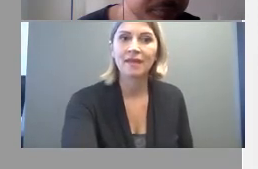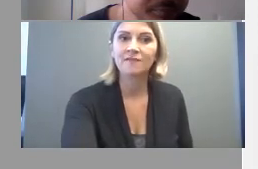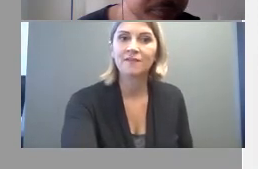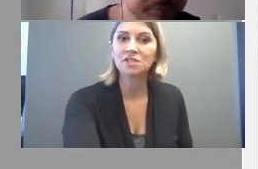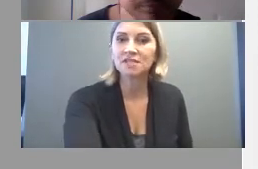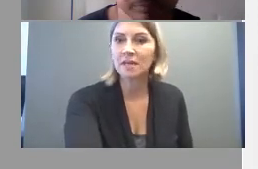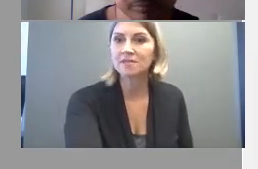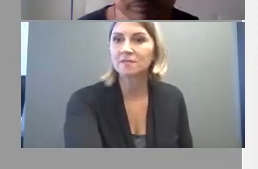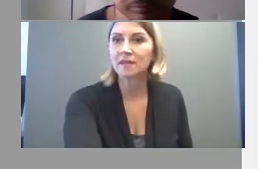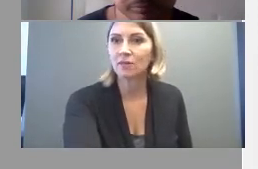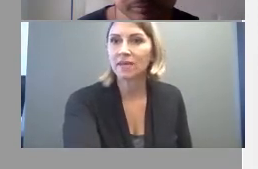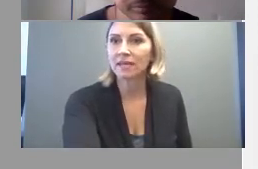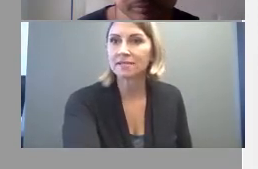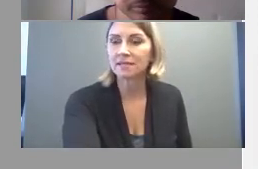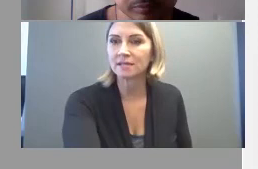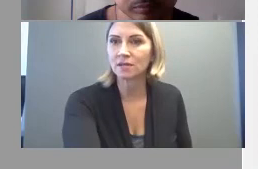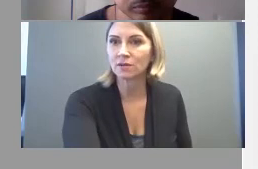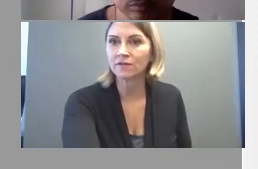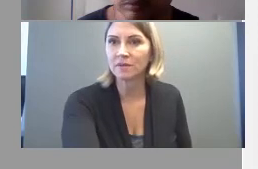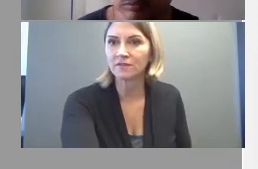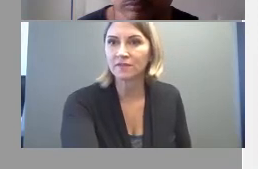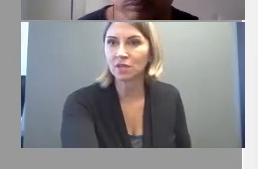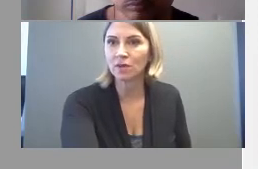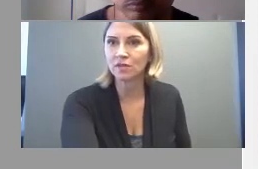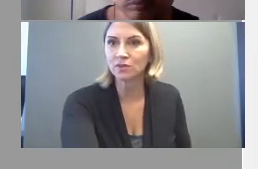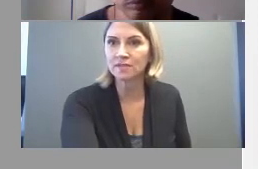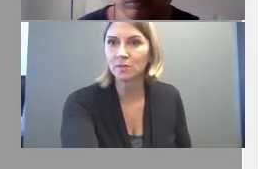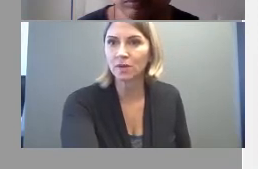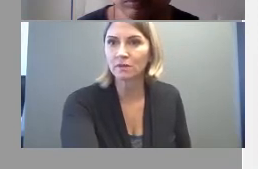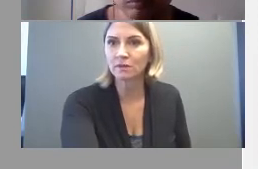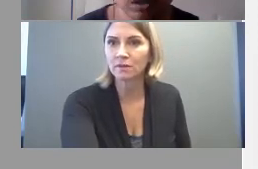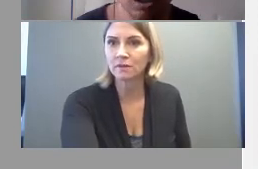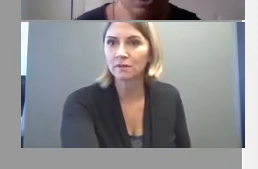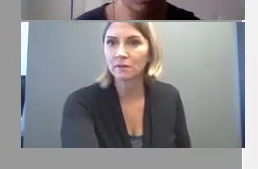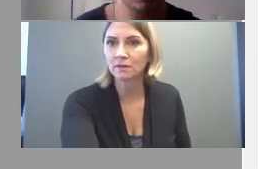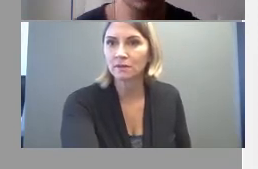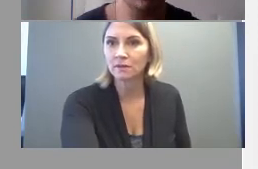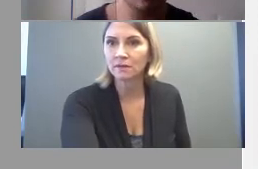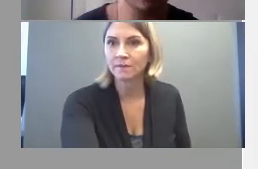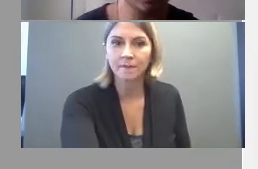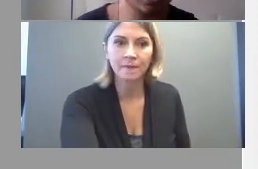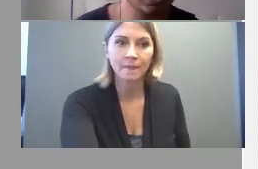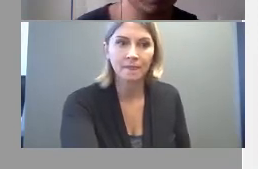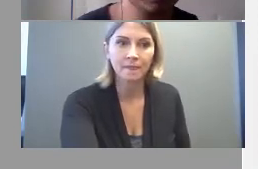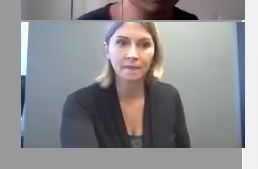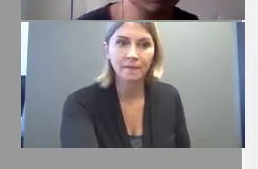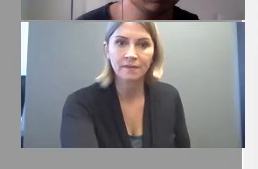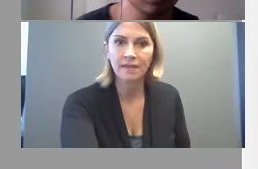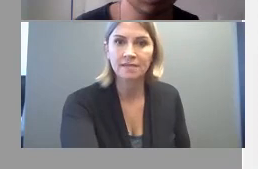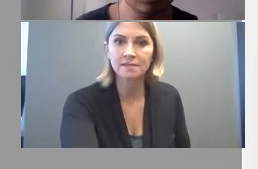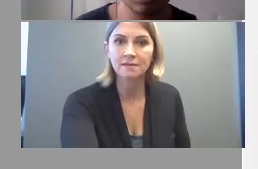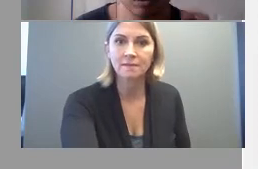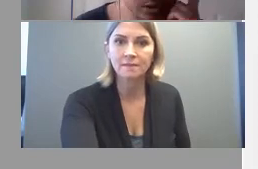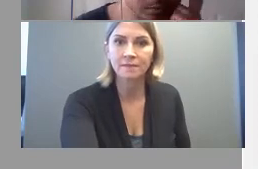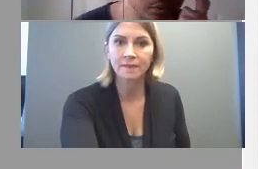And if you just typed something out, we can't see it. So I don't know if you meant for that to go on the screen somewhere. Oh, okay.